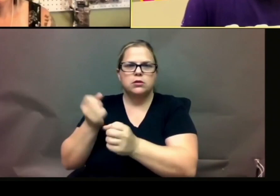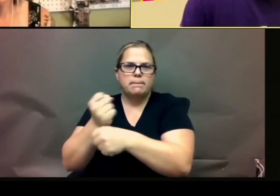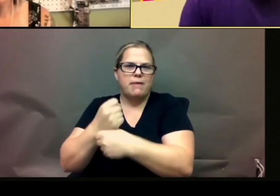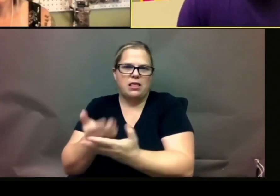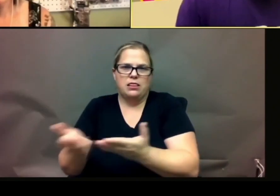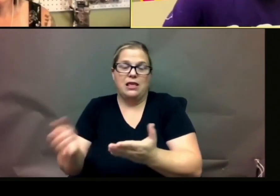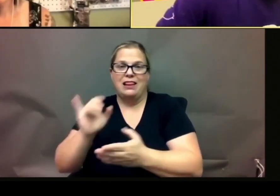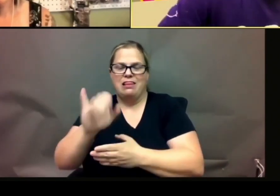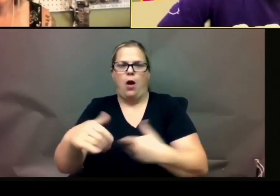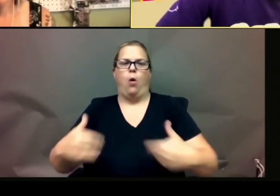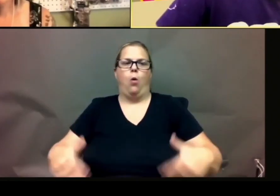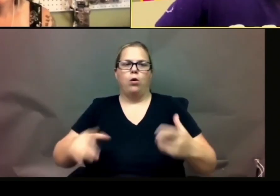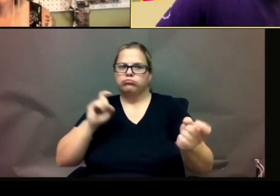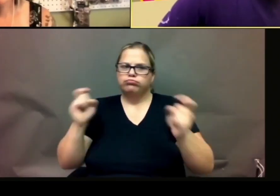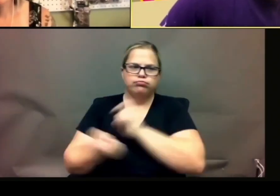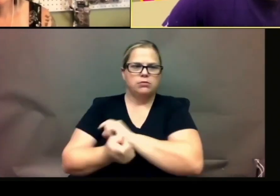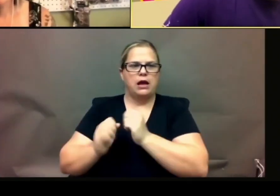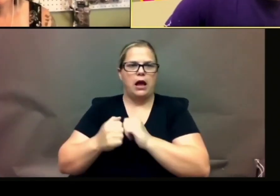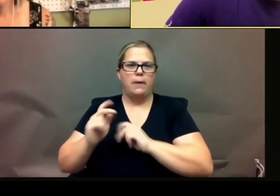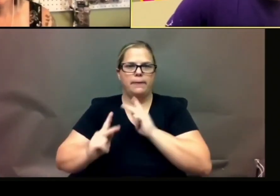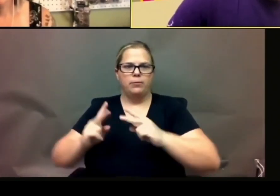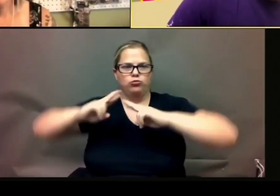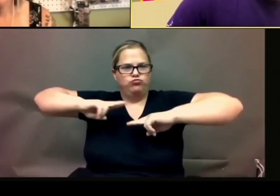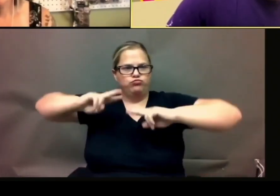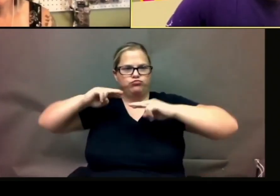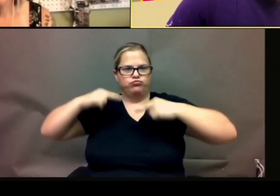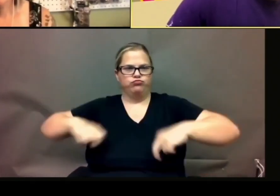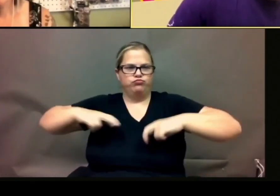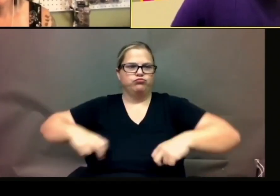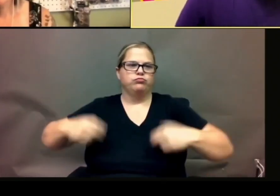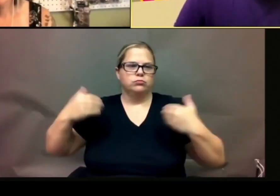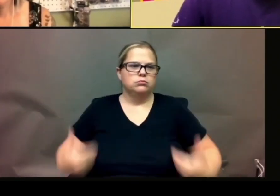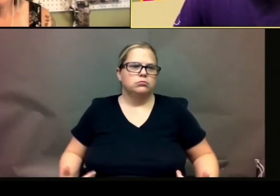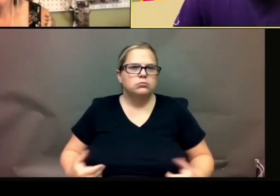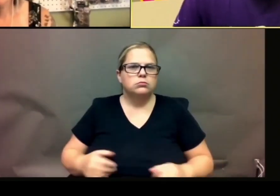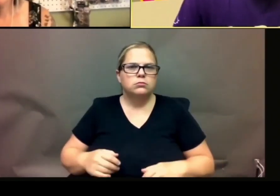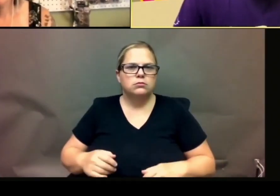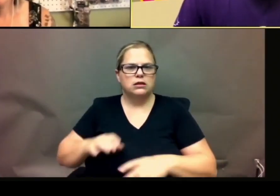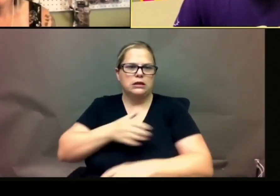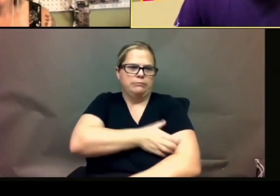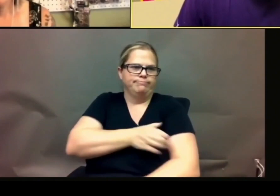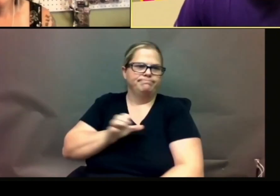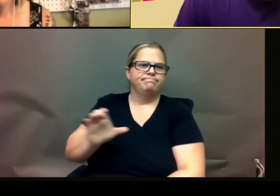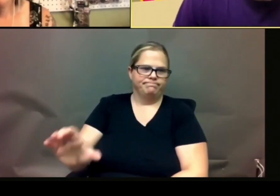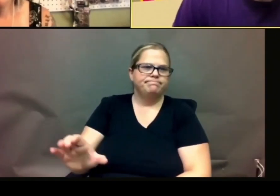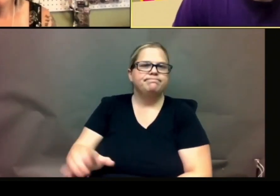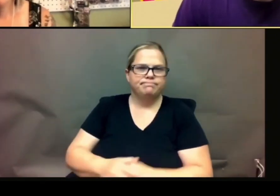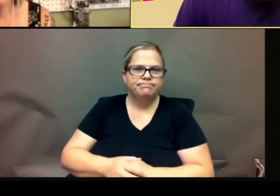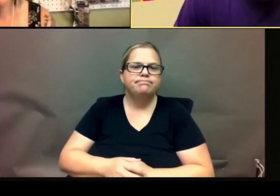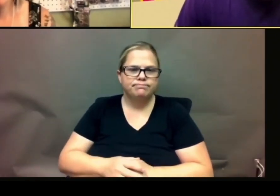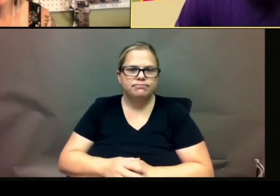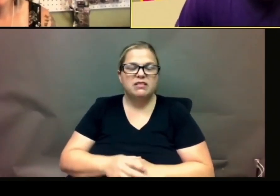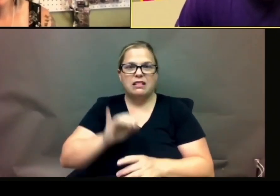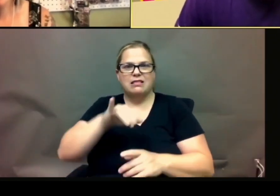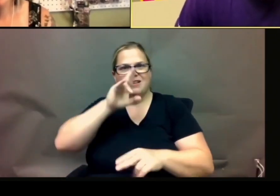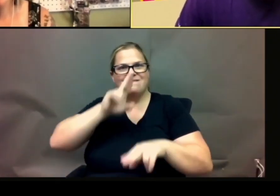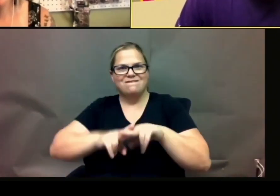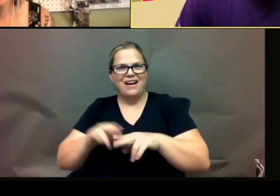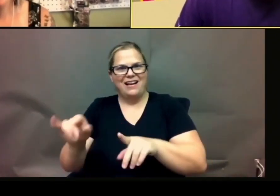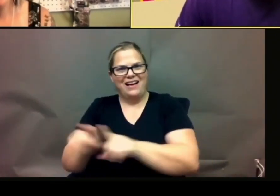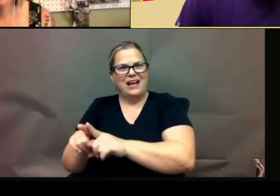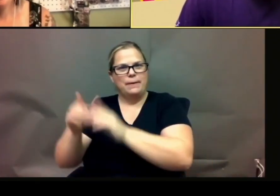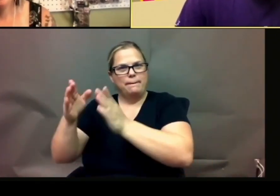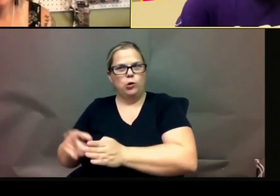changes how people see themselves and empowers them. So it's It's fun, as the person put it in the